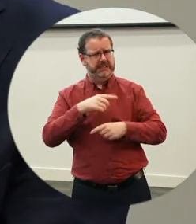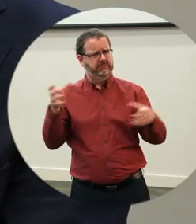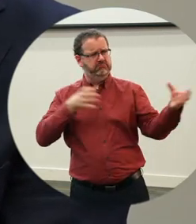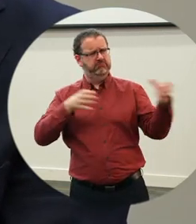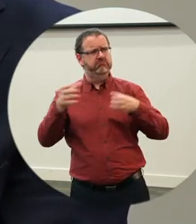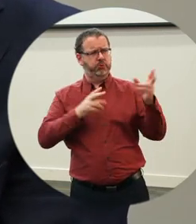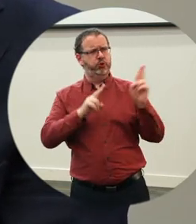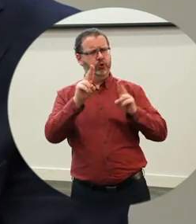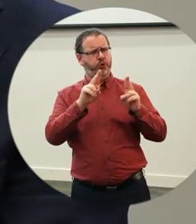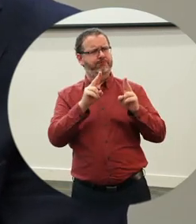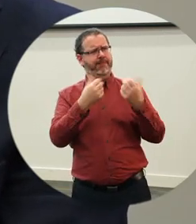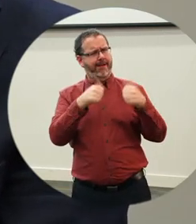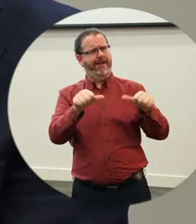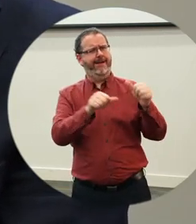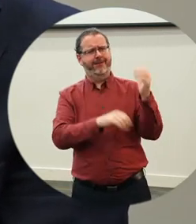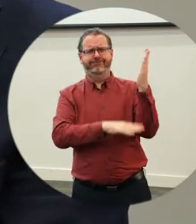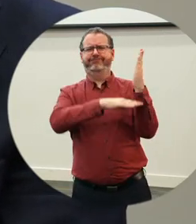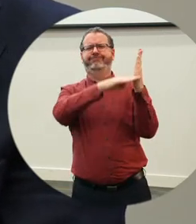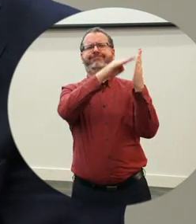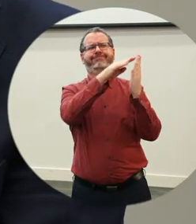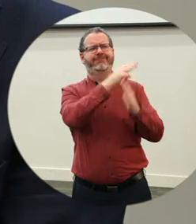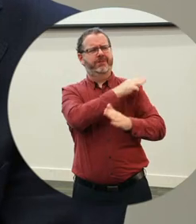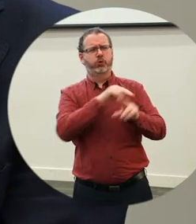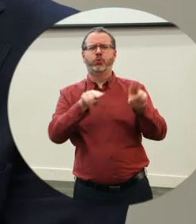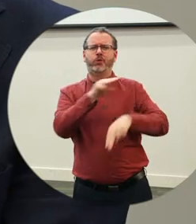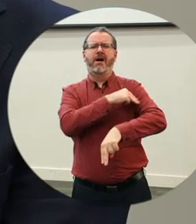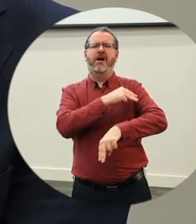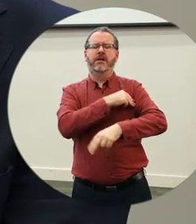having moved from one training center to another,